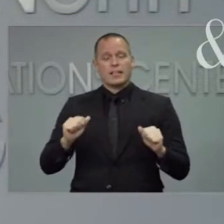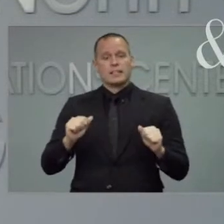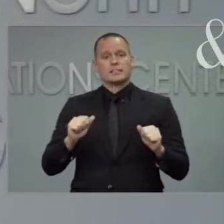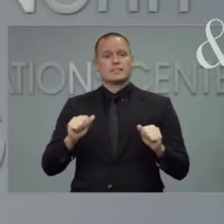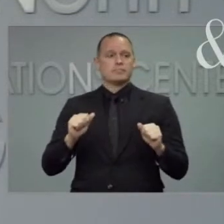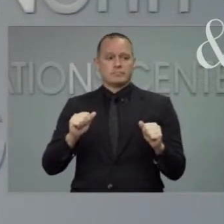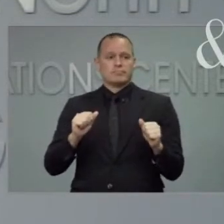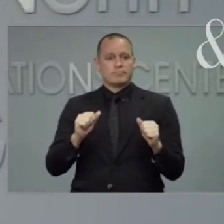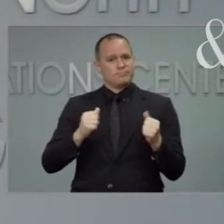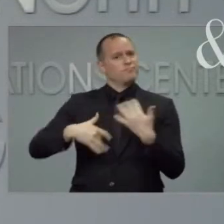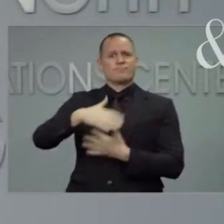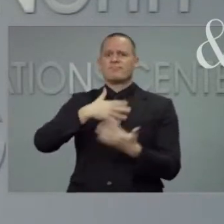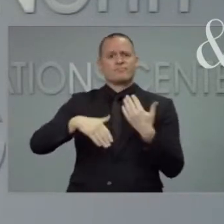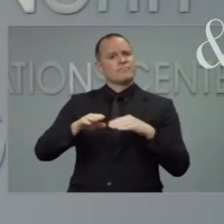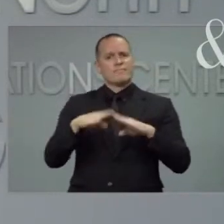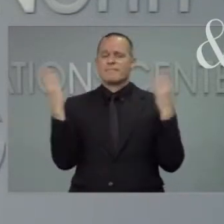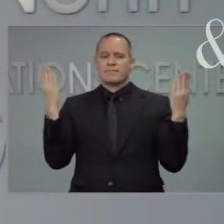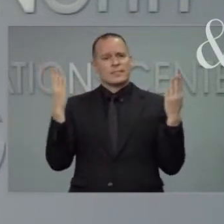Next question, please.